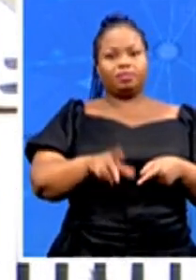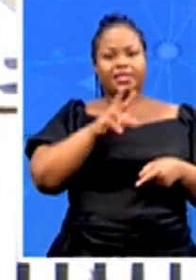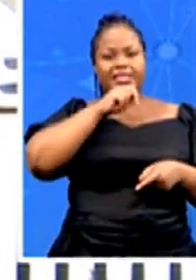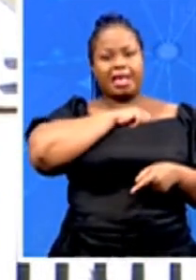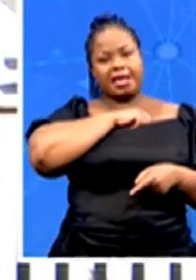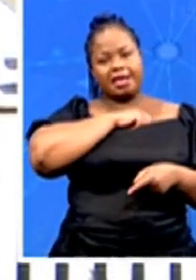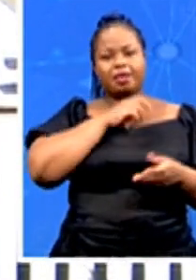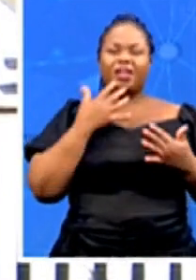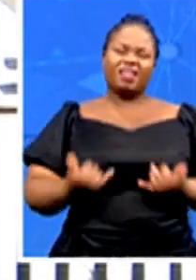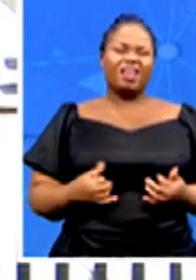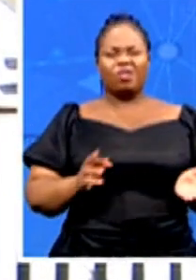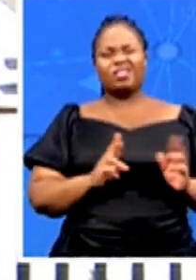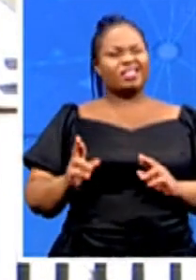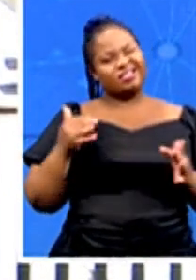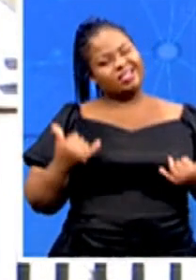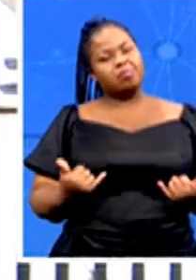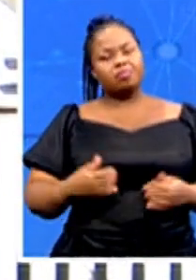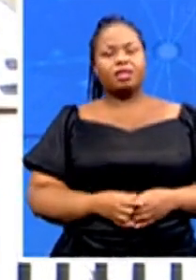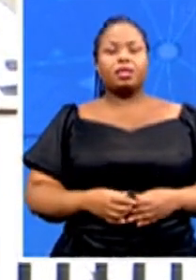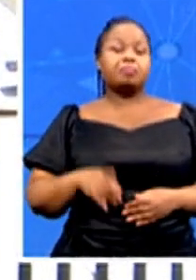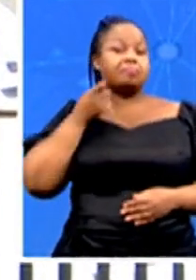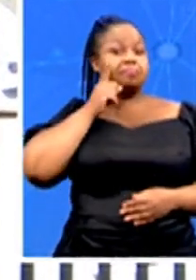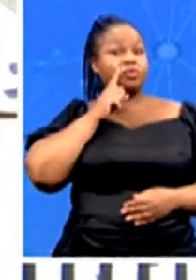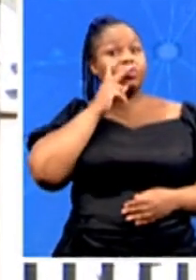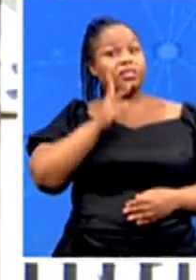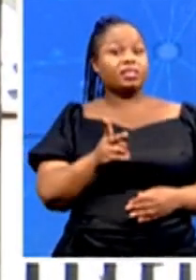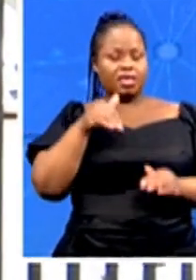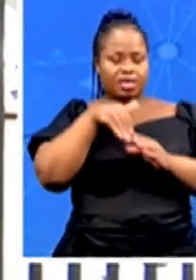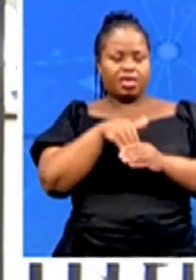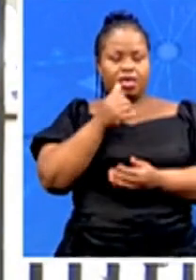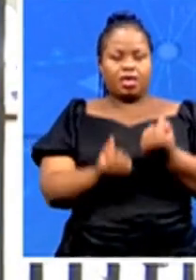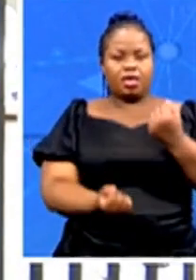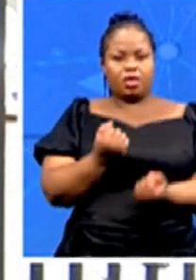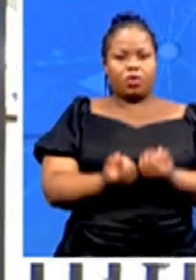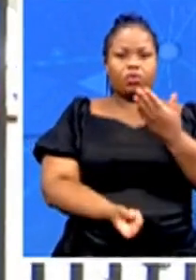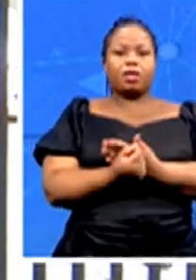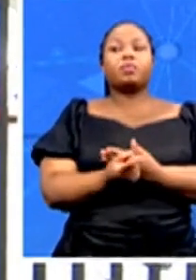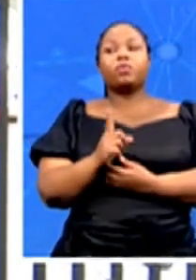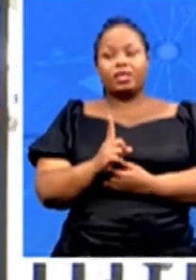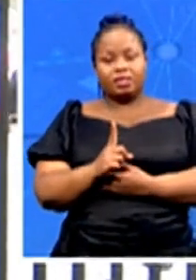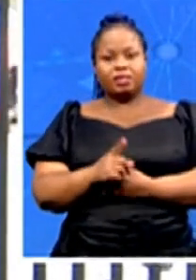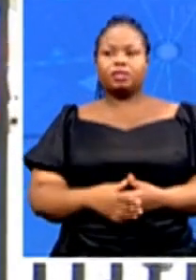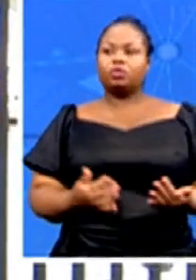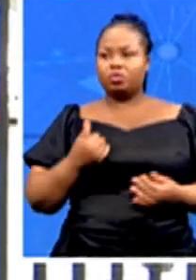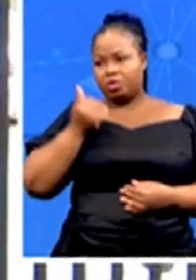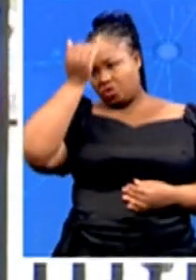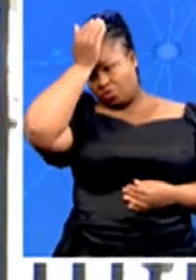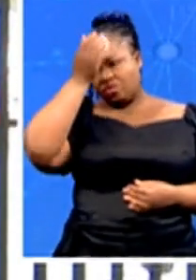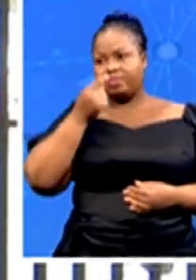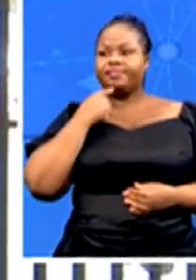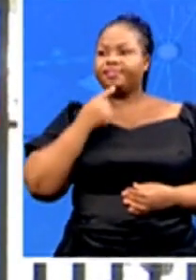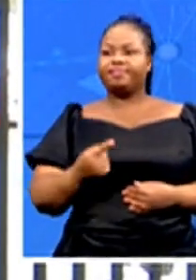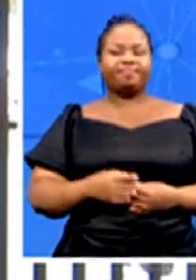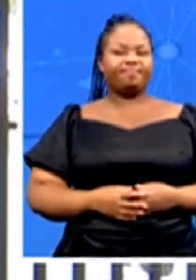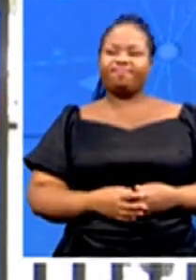to happen inside court, as we know, as I've said, that former President Jacob Zuma is not likely to be present in court